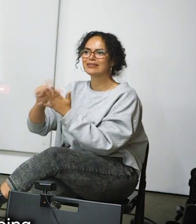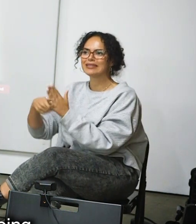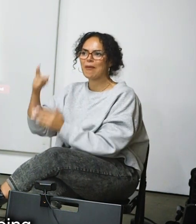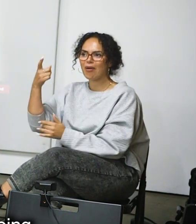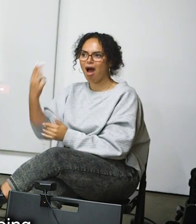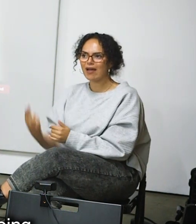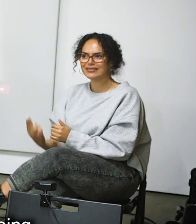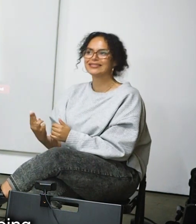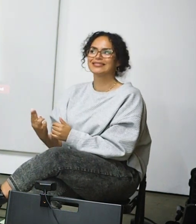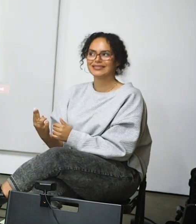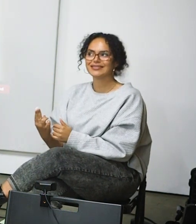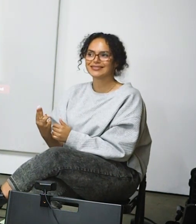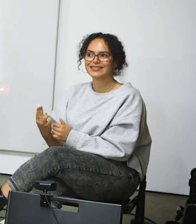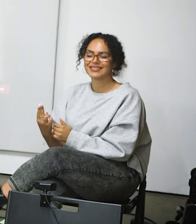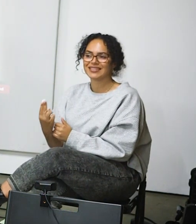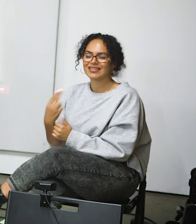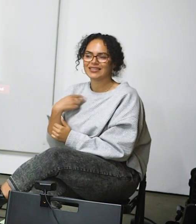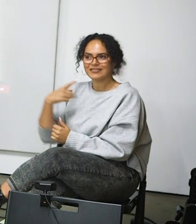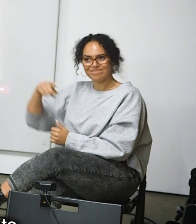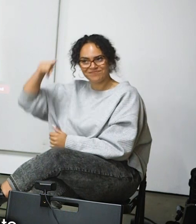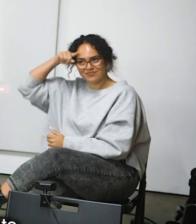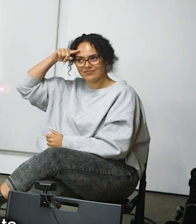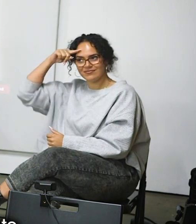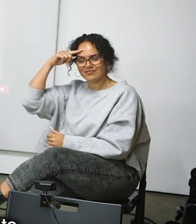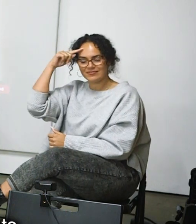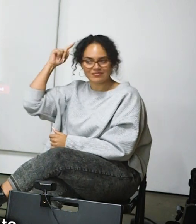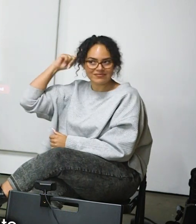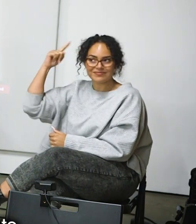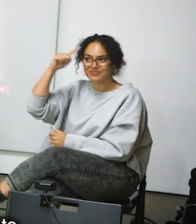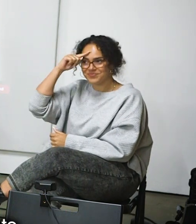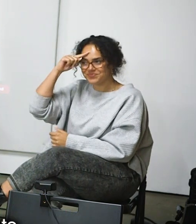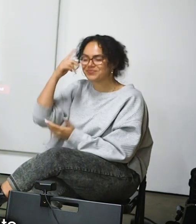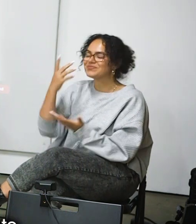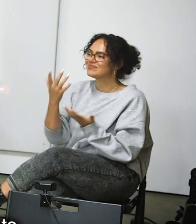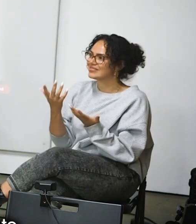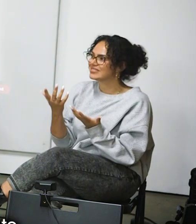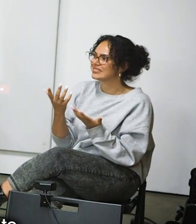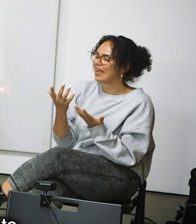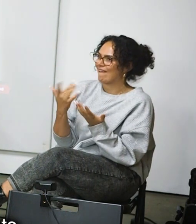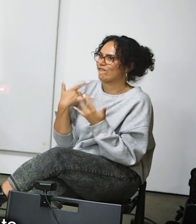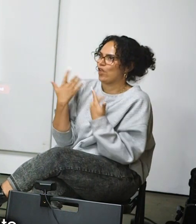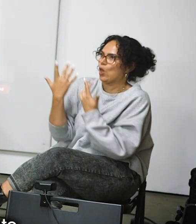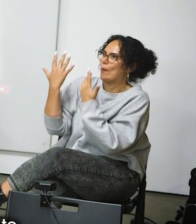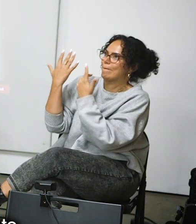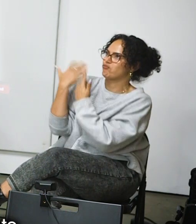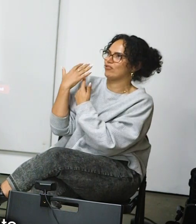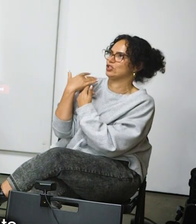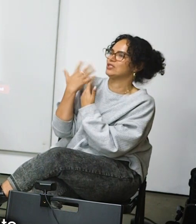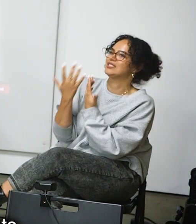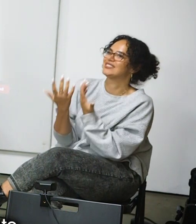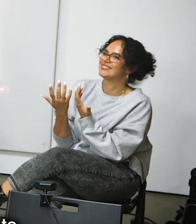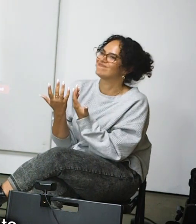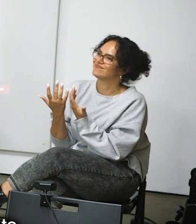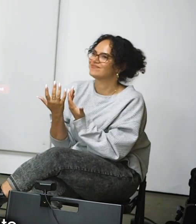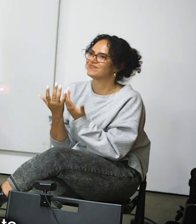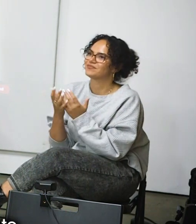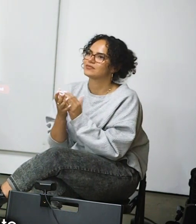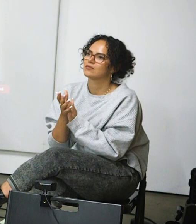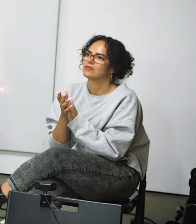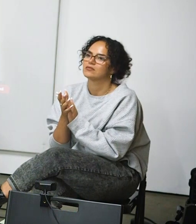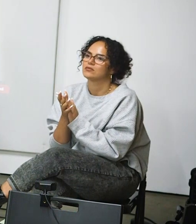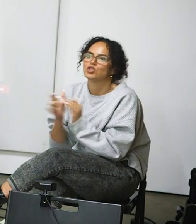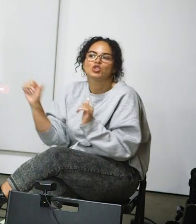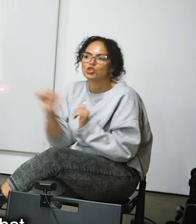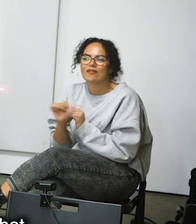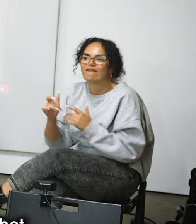by this company again, and like that's an incredibly pressured way to work, and it's also it's a nonsense. Like,